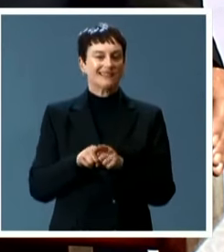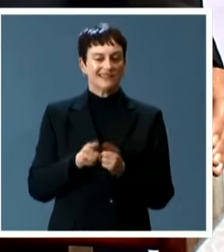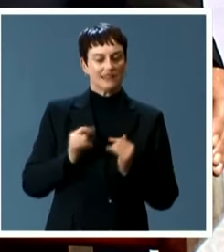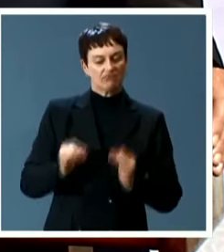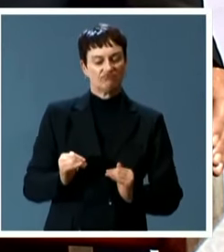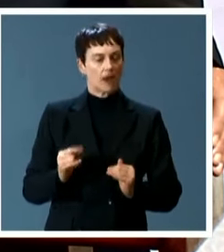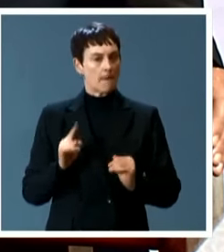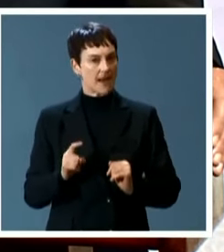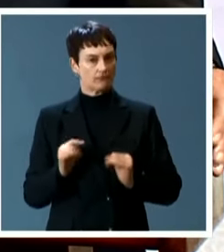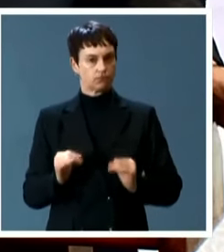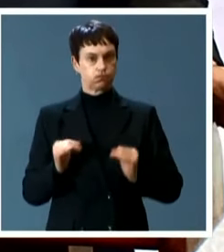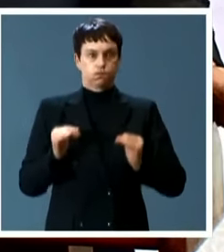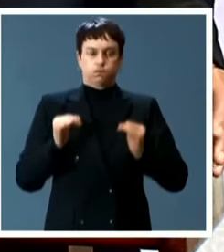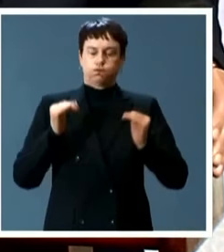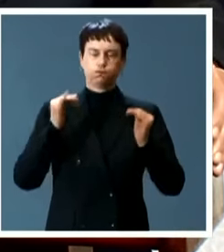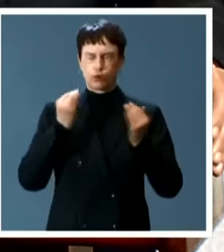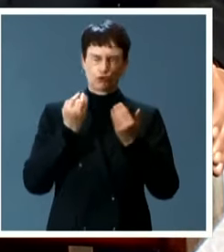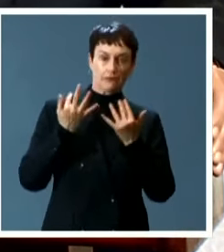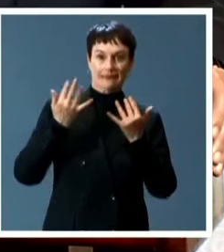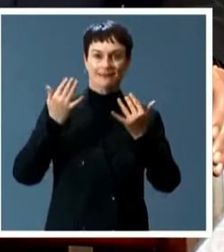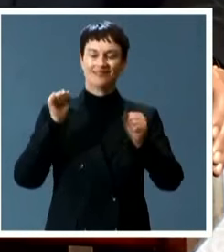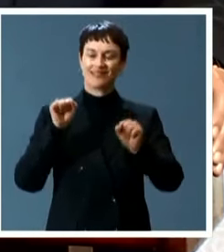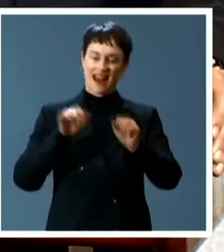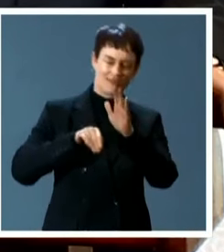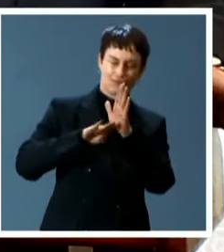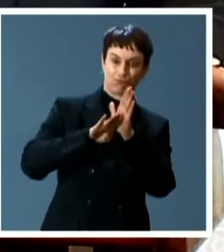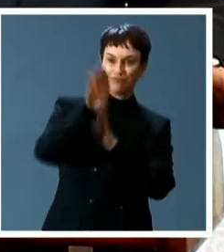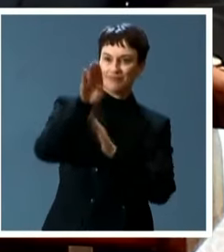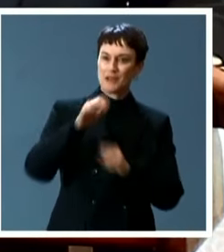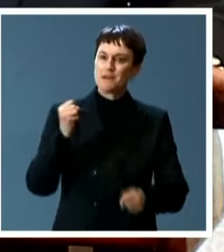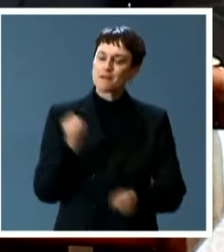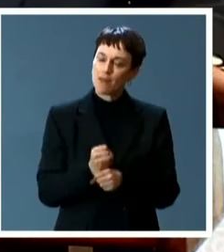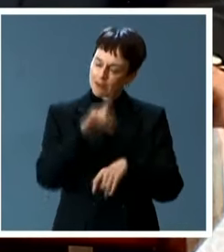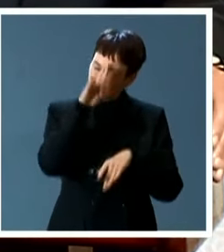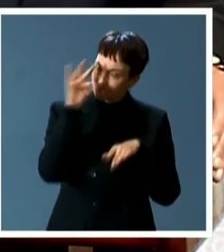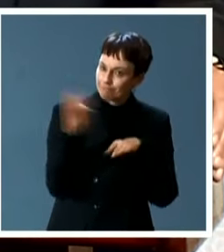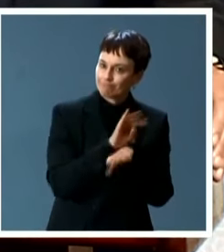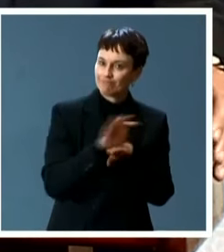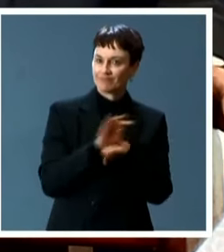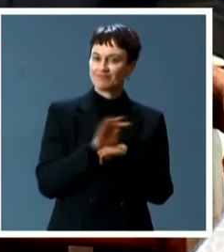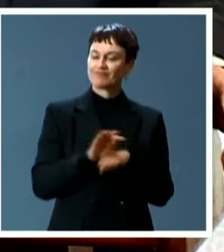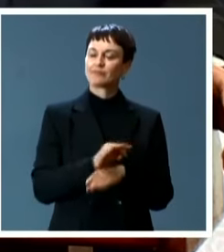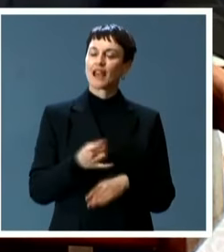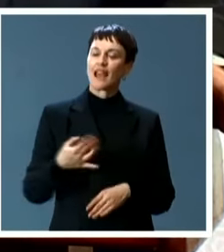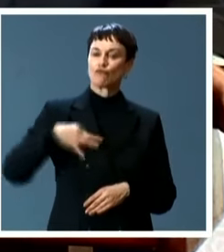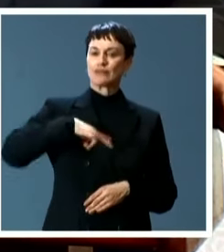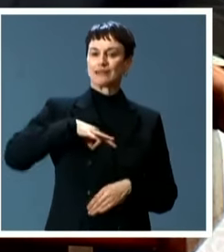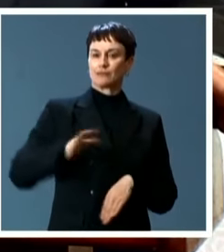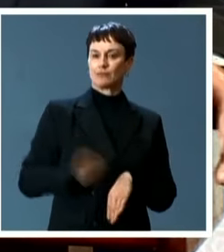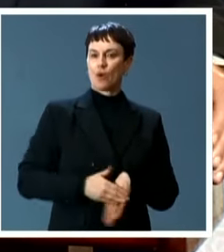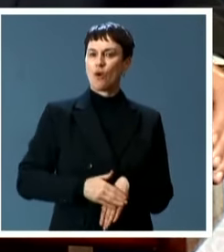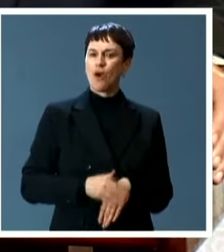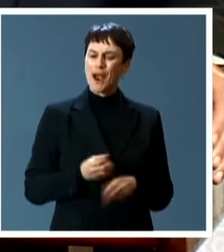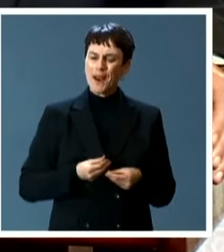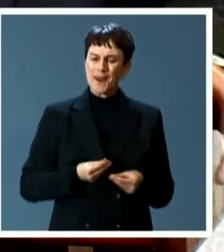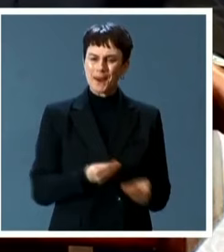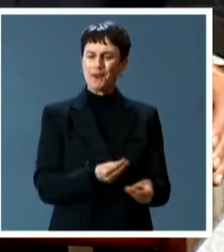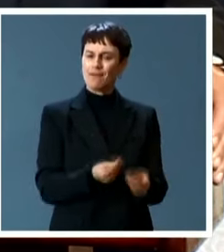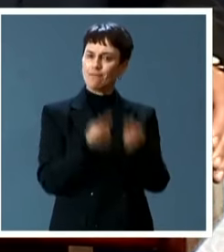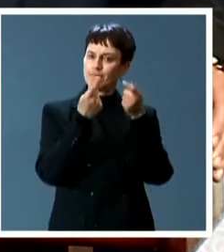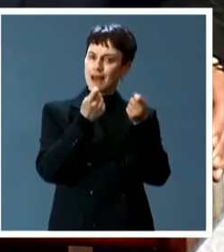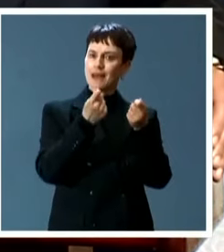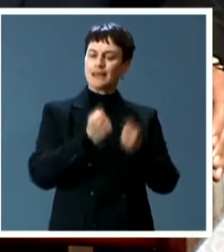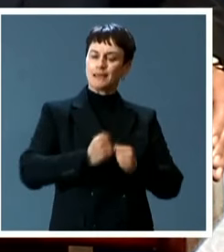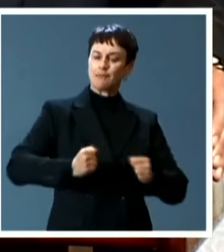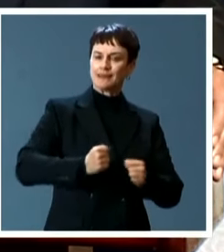the equitable. And reform of the debt architecture and access to affordable credit must create fiscal space for